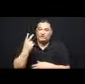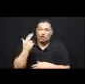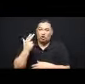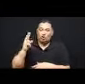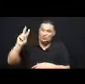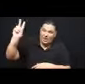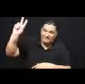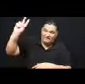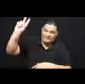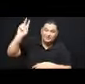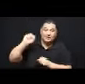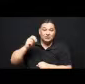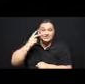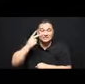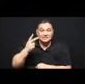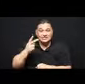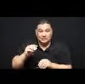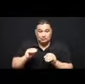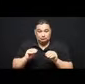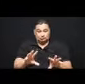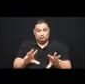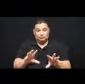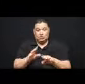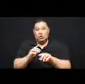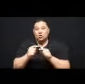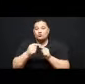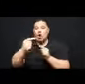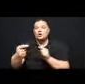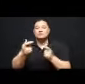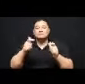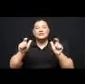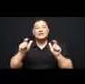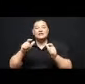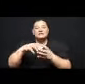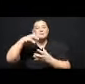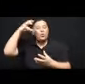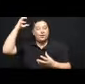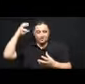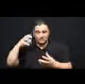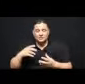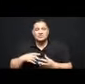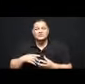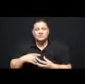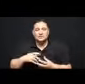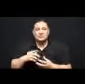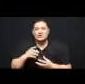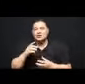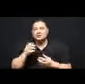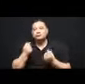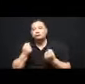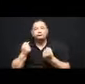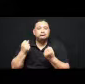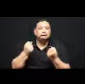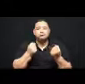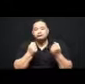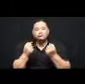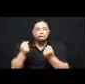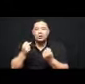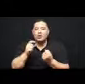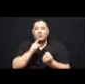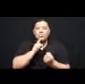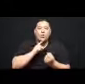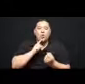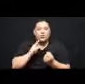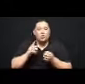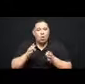Big Smoky, like slow-motion meteors heading east on the loneliest road? Hey, Spencer, first time we met was